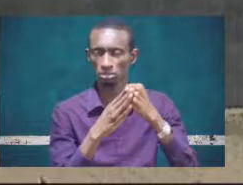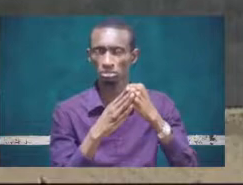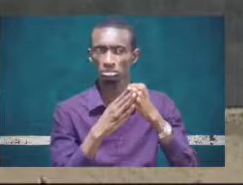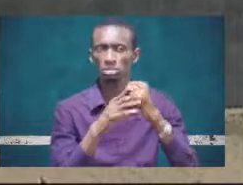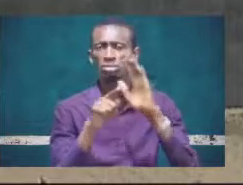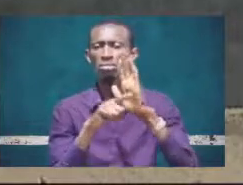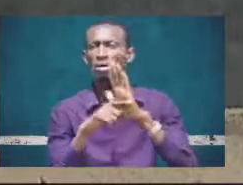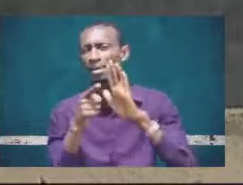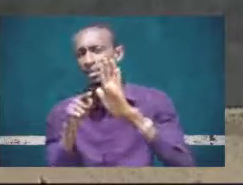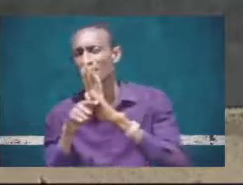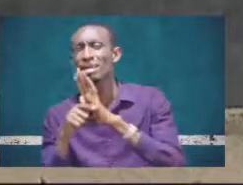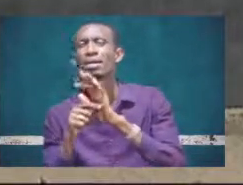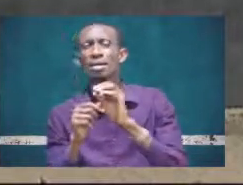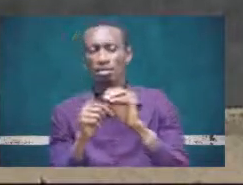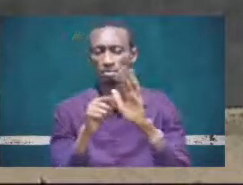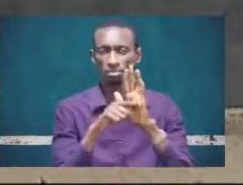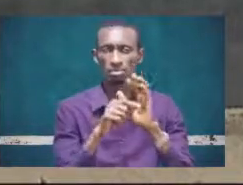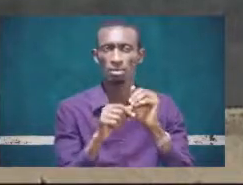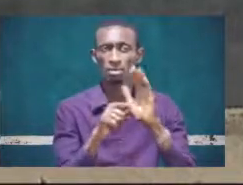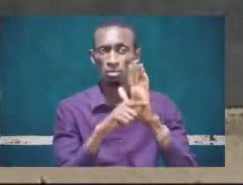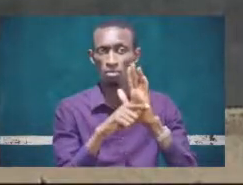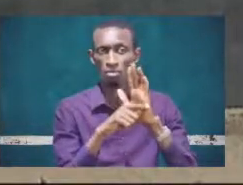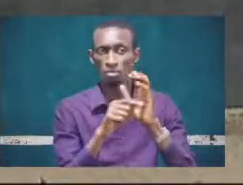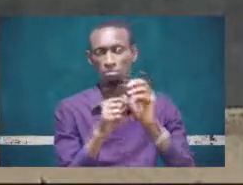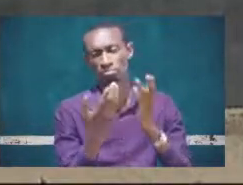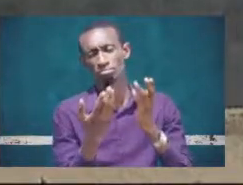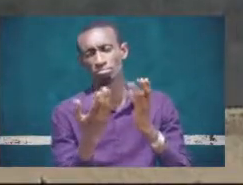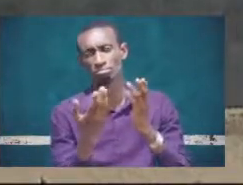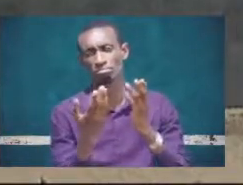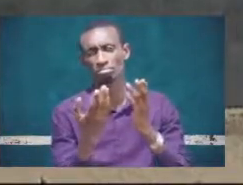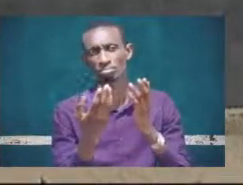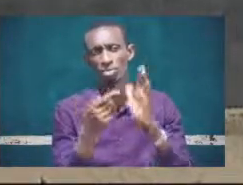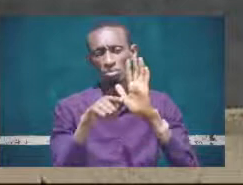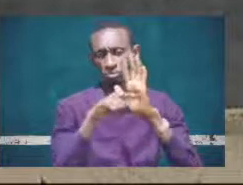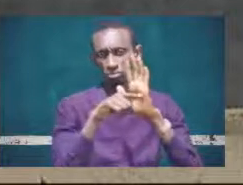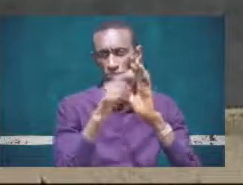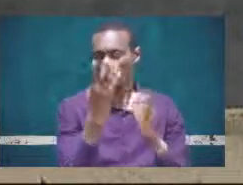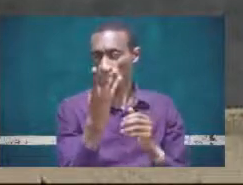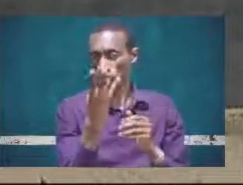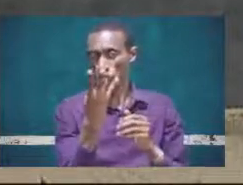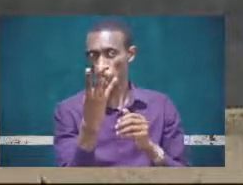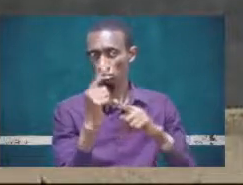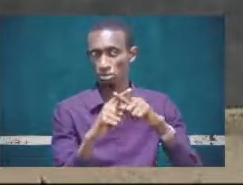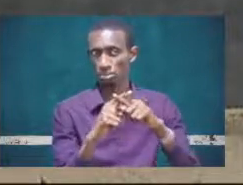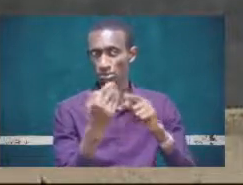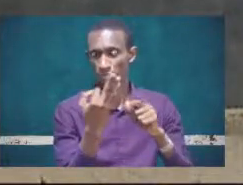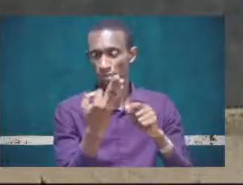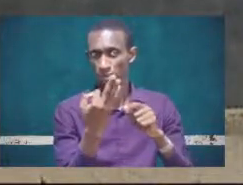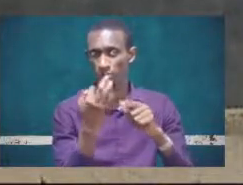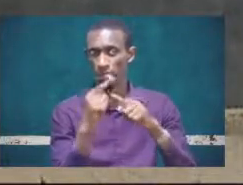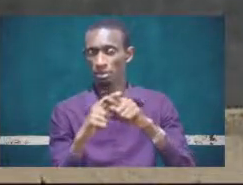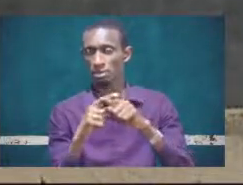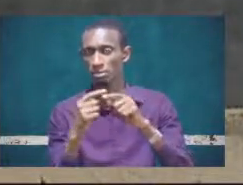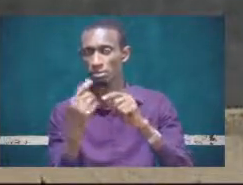negative. 4 times 4, no. 4 times 3, this is 12, times 4,